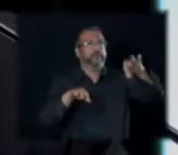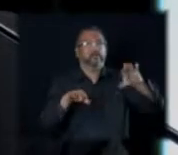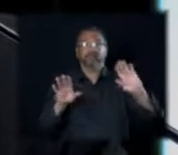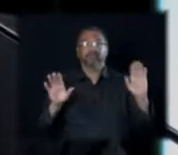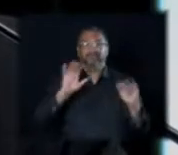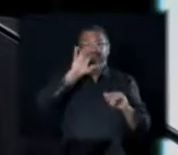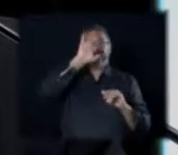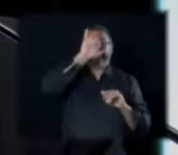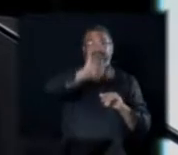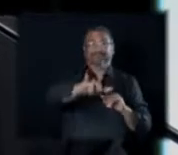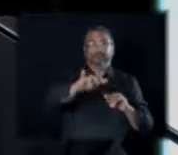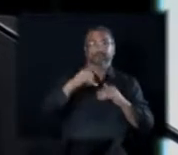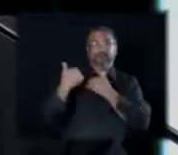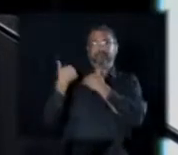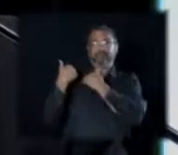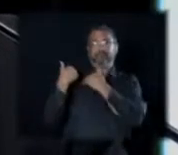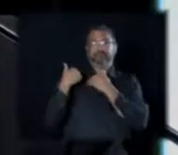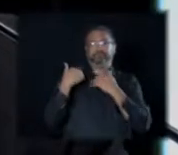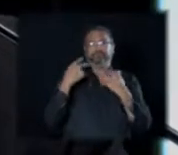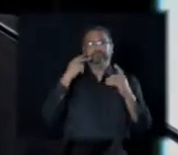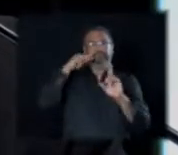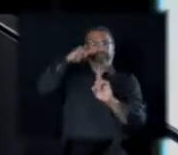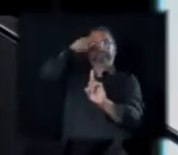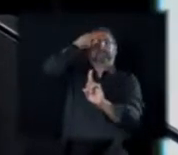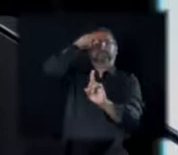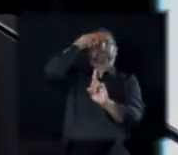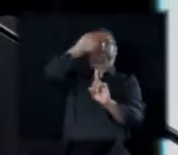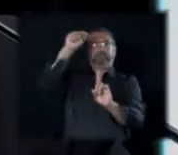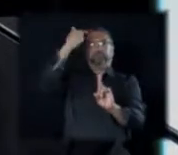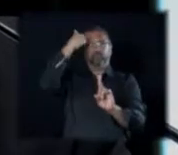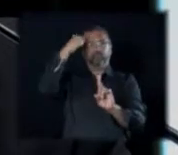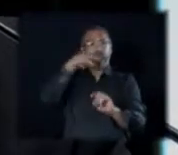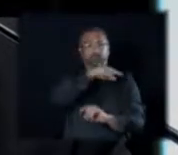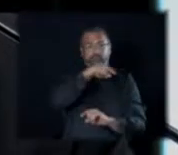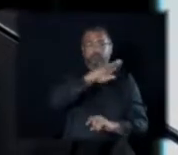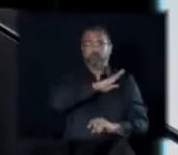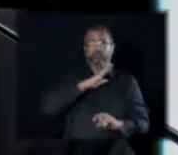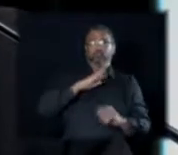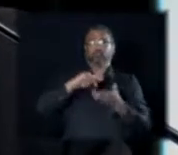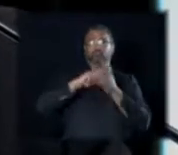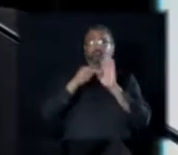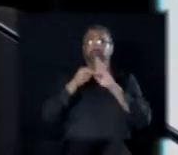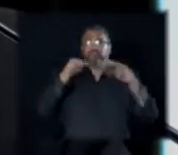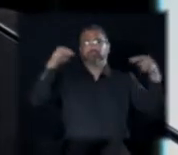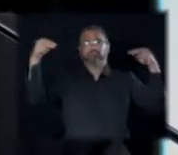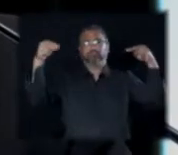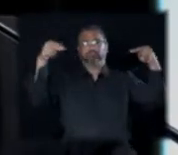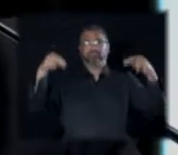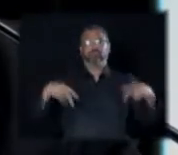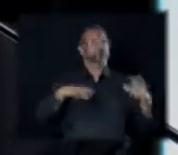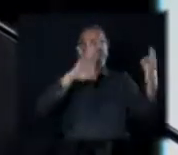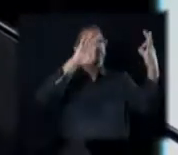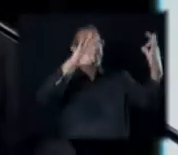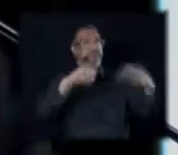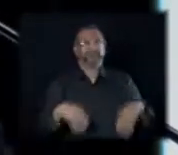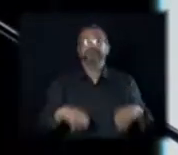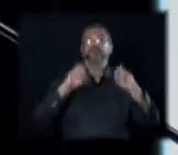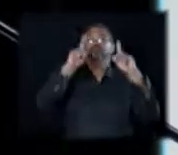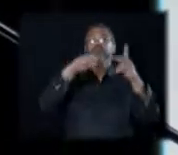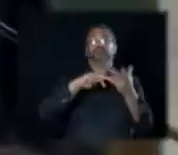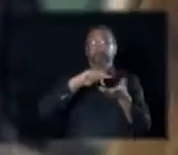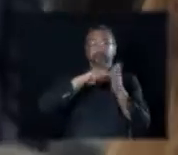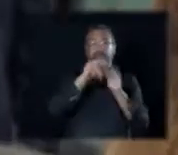resources. That is the responsible position that I believe the board and the government of Puerto Rico can agree that it's not going to